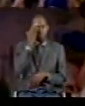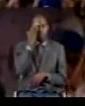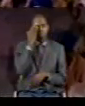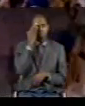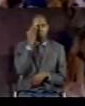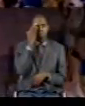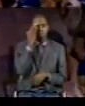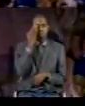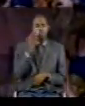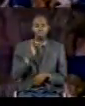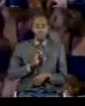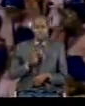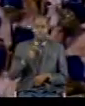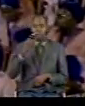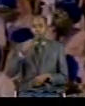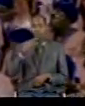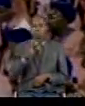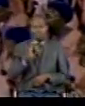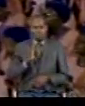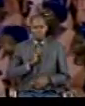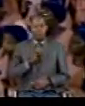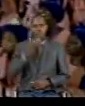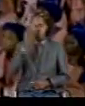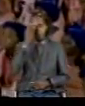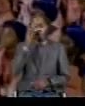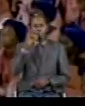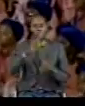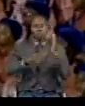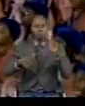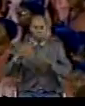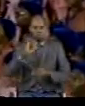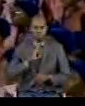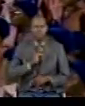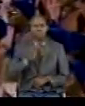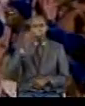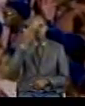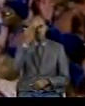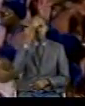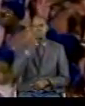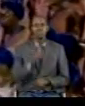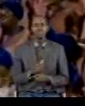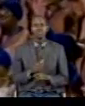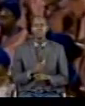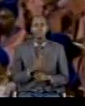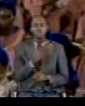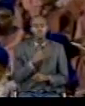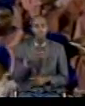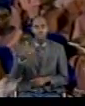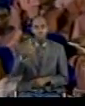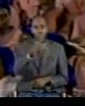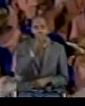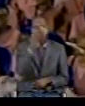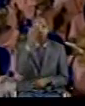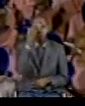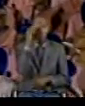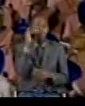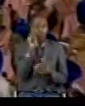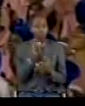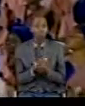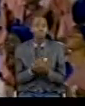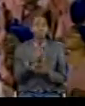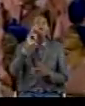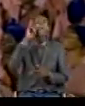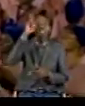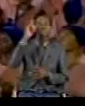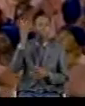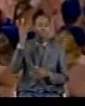I said, I know. I said, I know. And ye know that he was